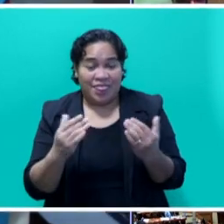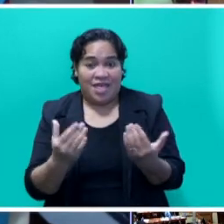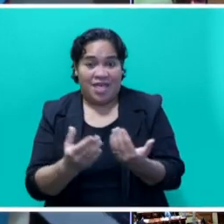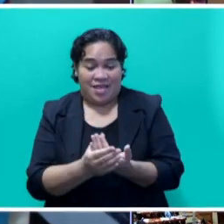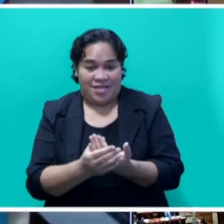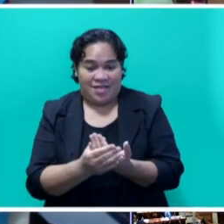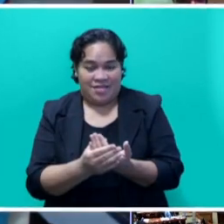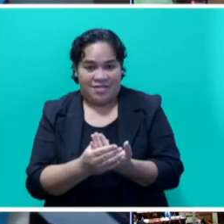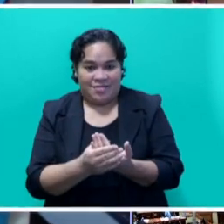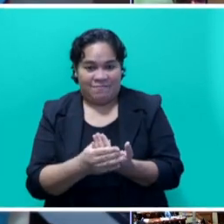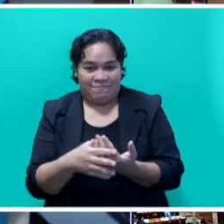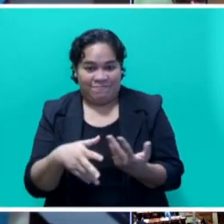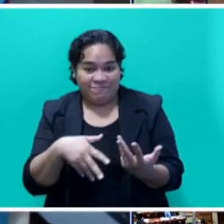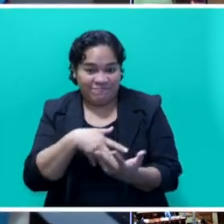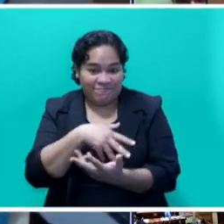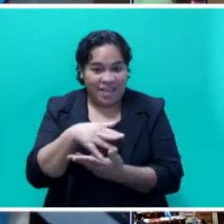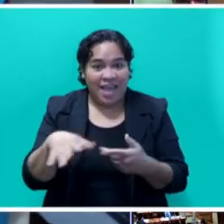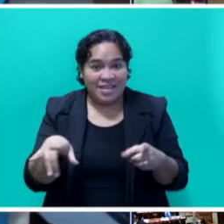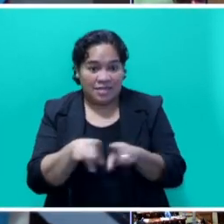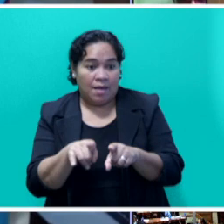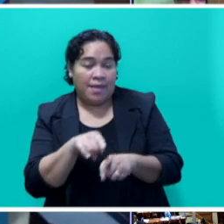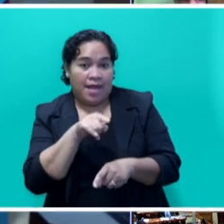gathered around Honorable Tambuya,